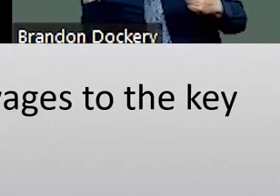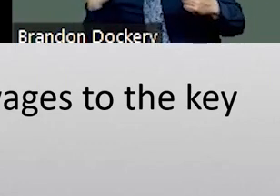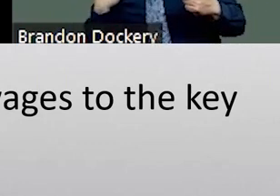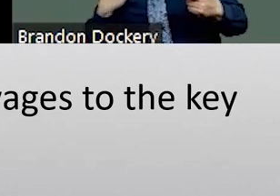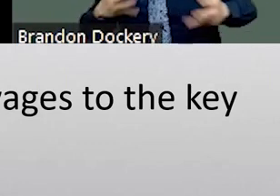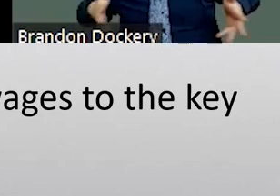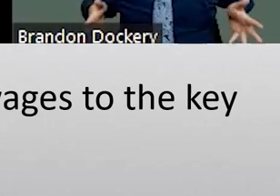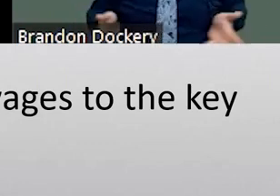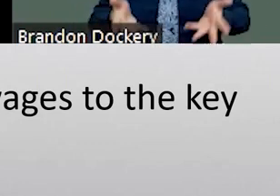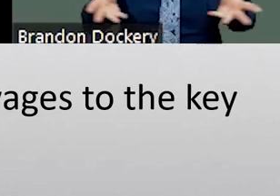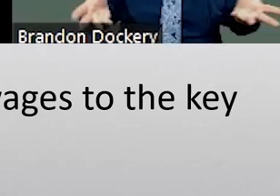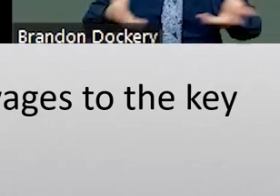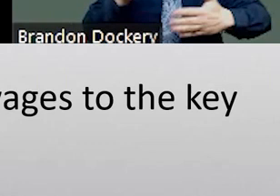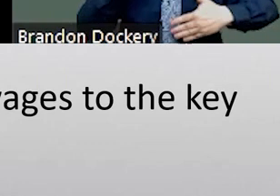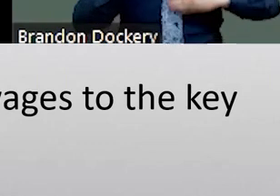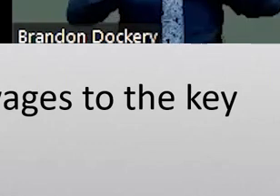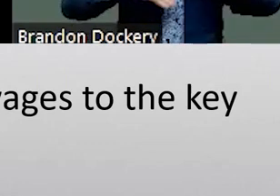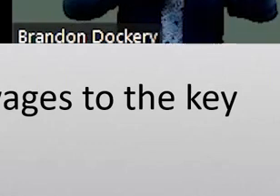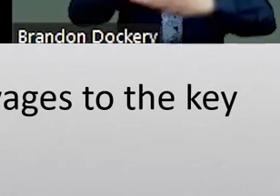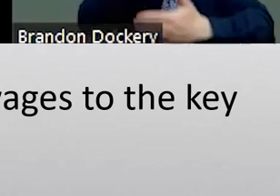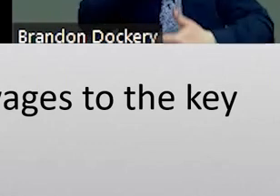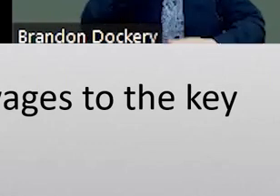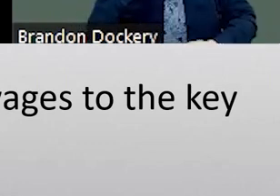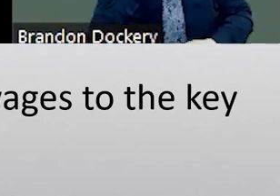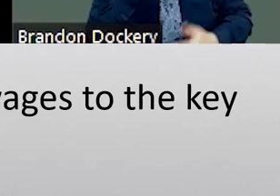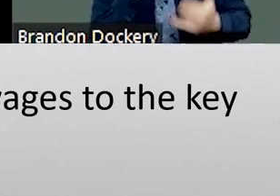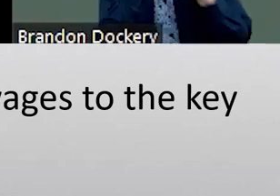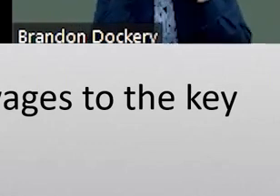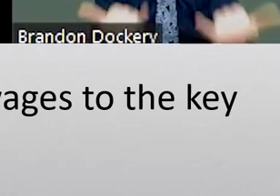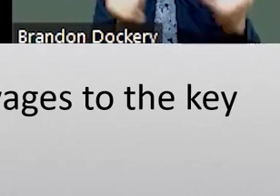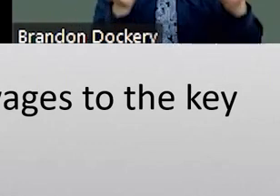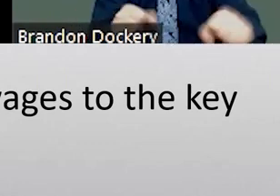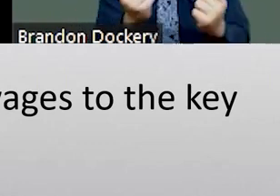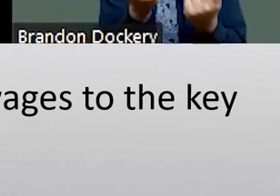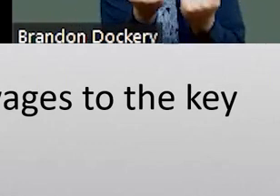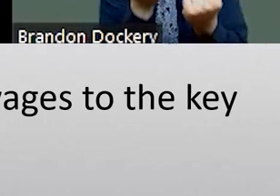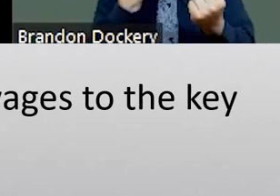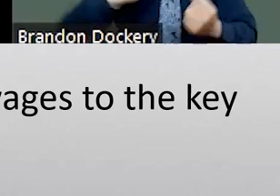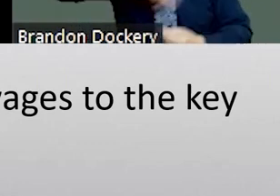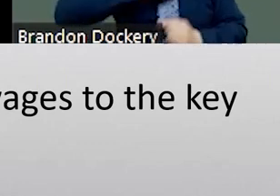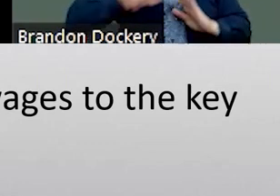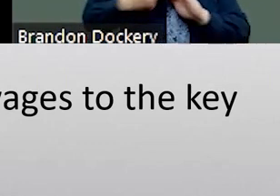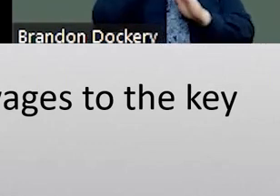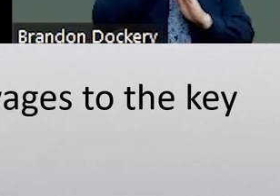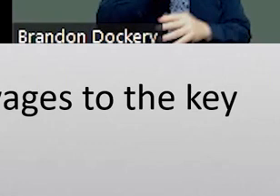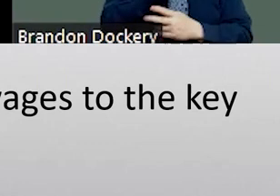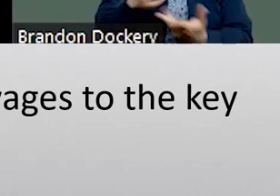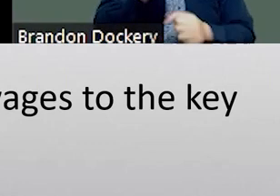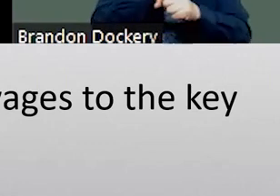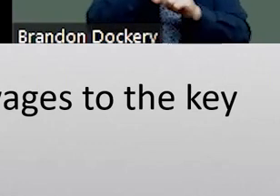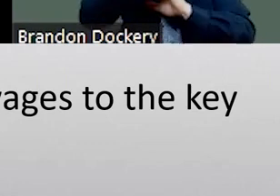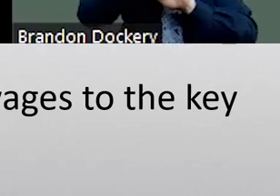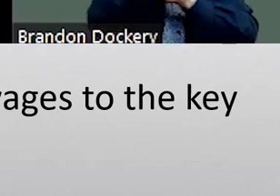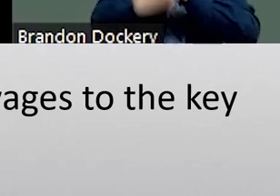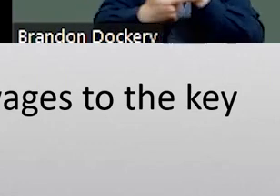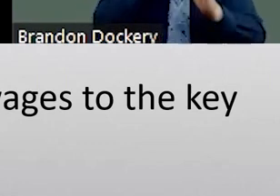beginning, driving towards what can we do right now in our roles around disability and employment policy in the